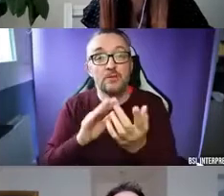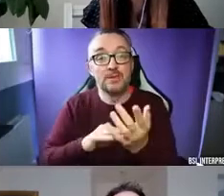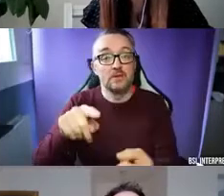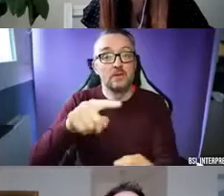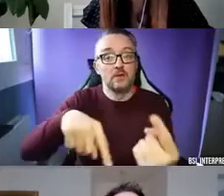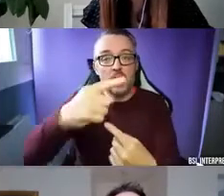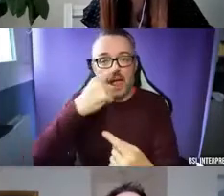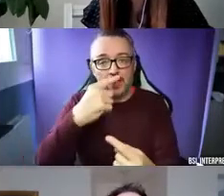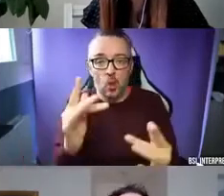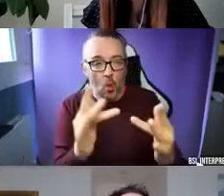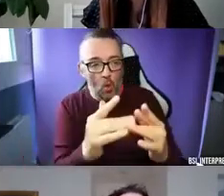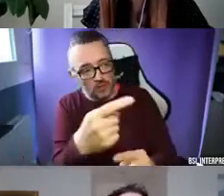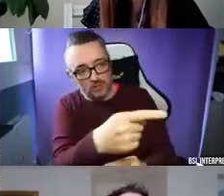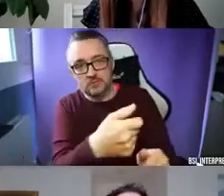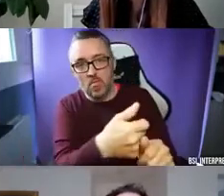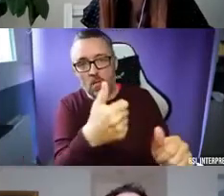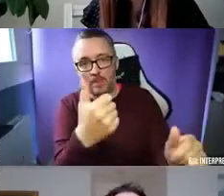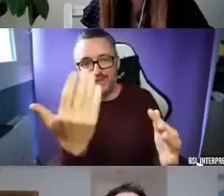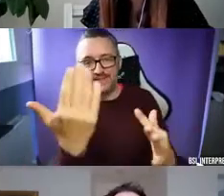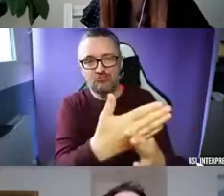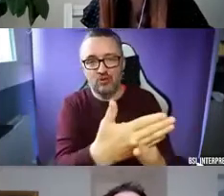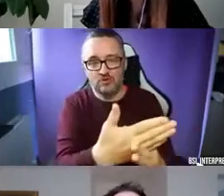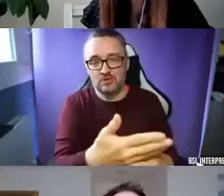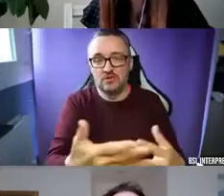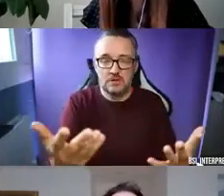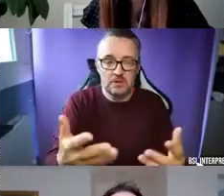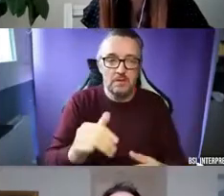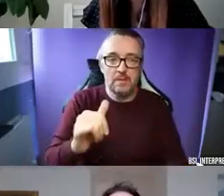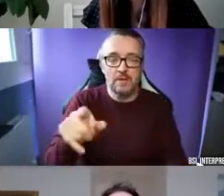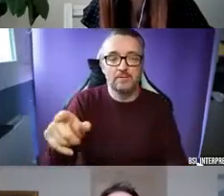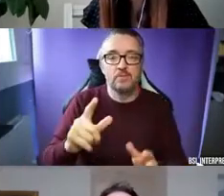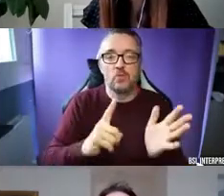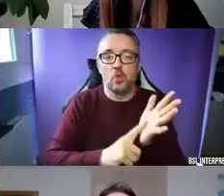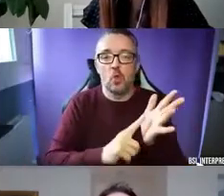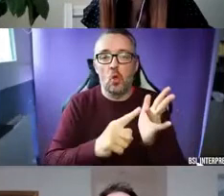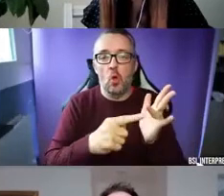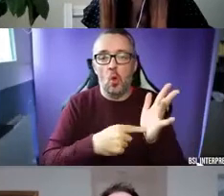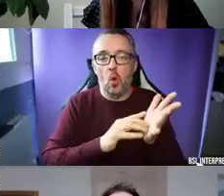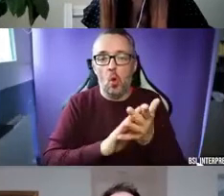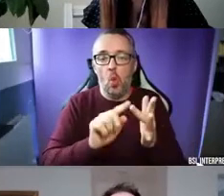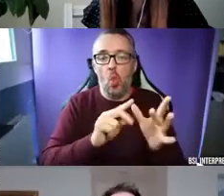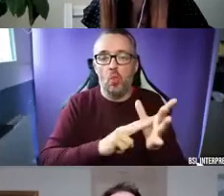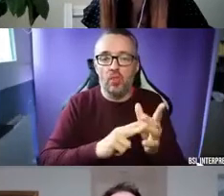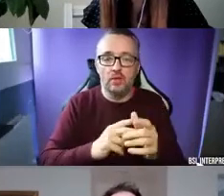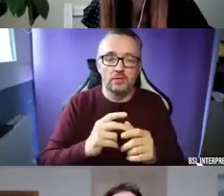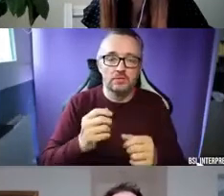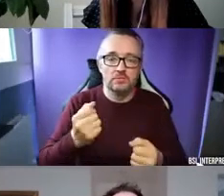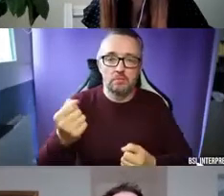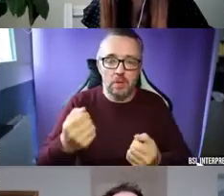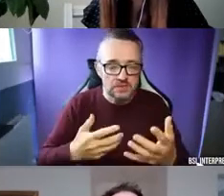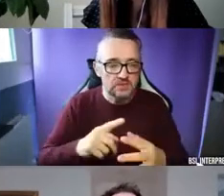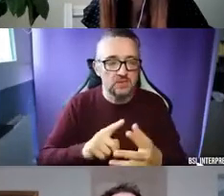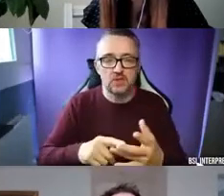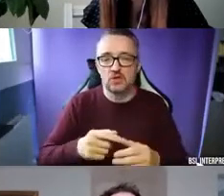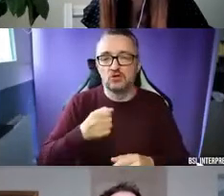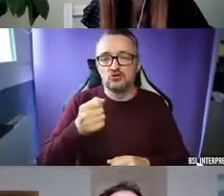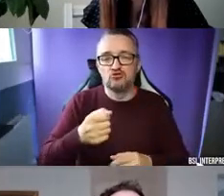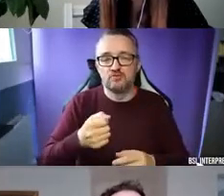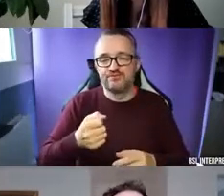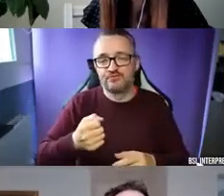the company directly. This might be Lothian Buses, First, Stagecoach, ScotRail, Calmac